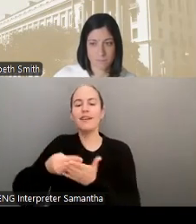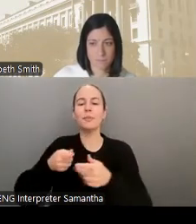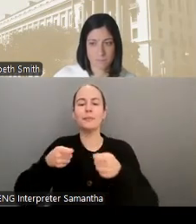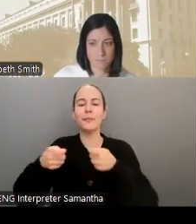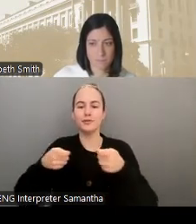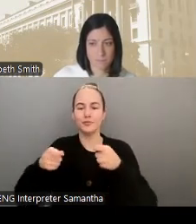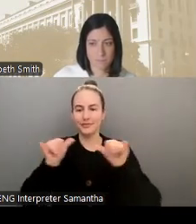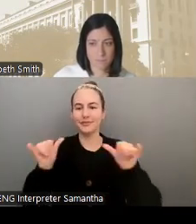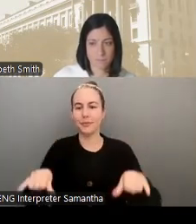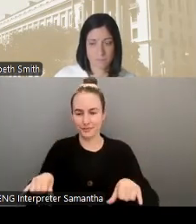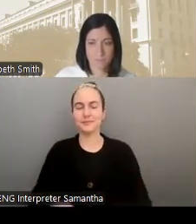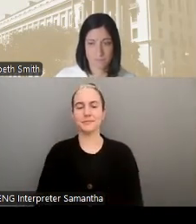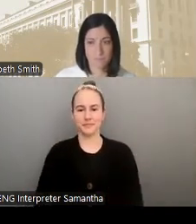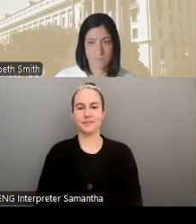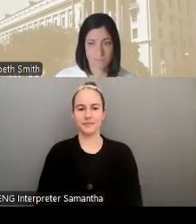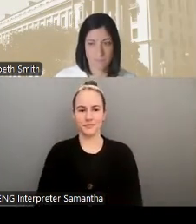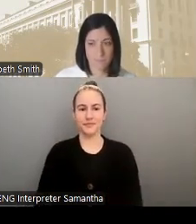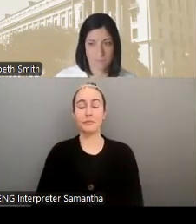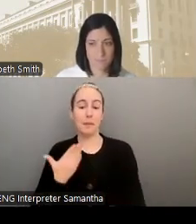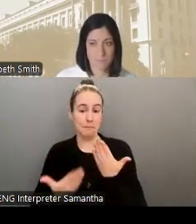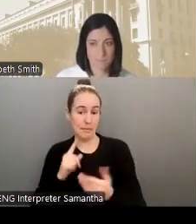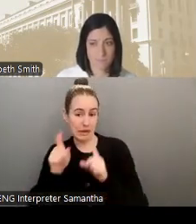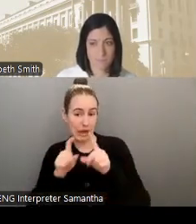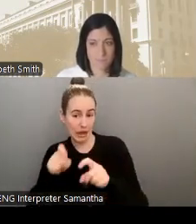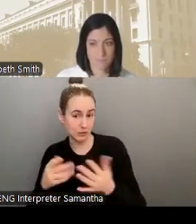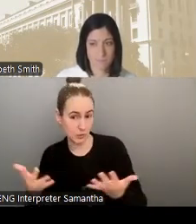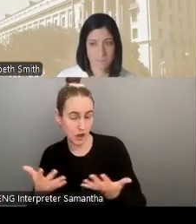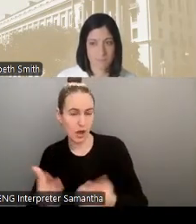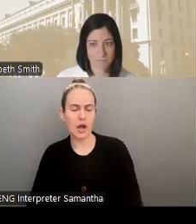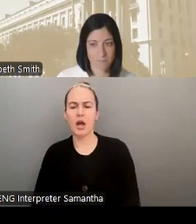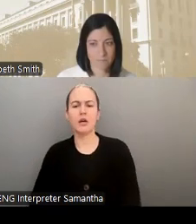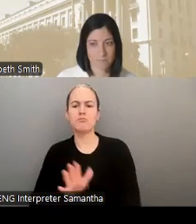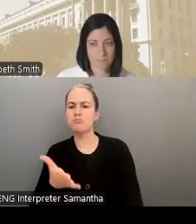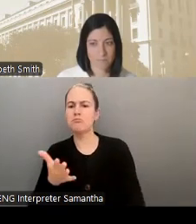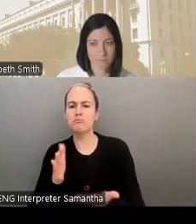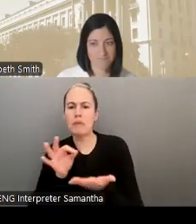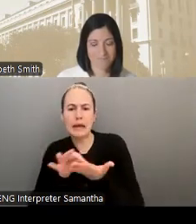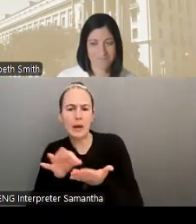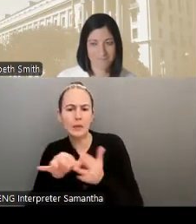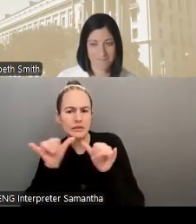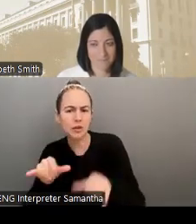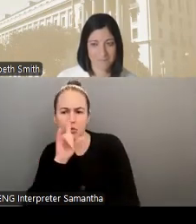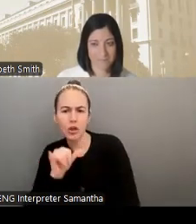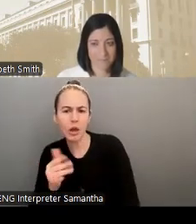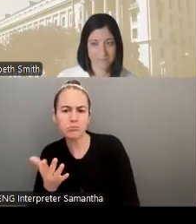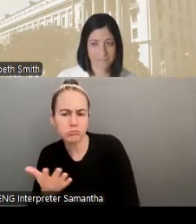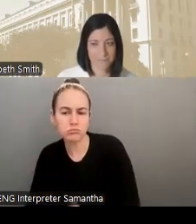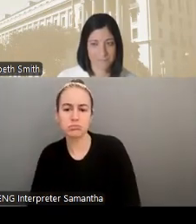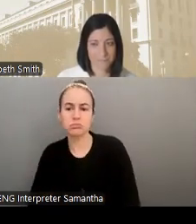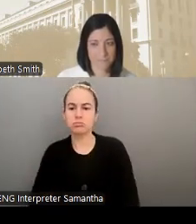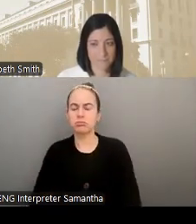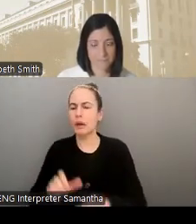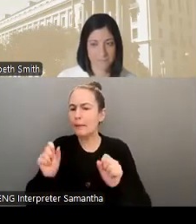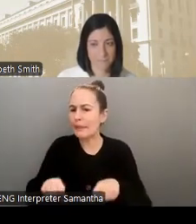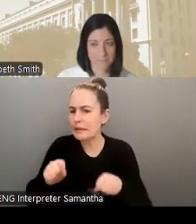of the questions you may get asked are, what does your accounting system look like? What are its capabilities? How